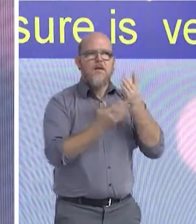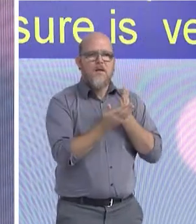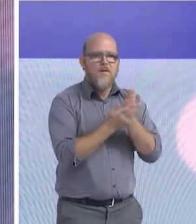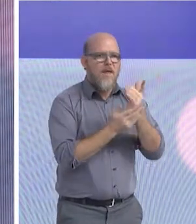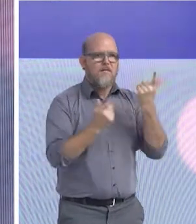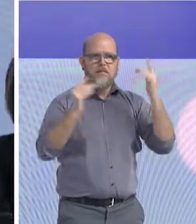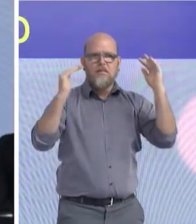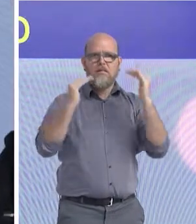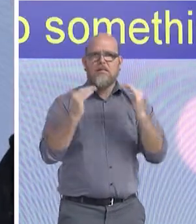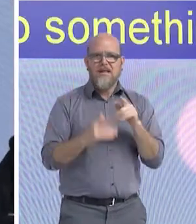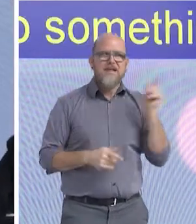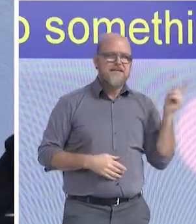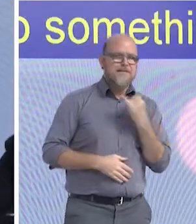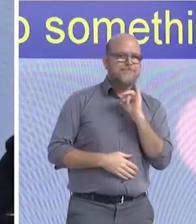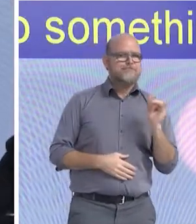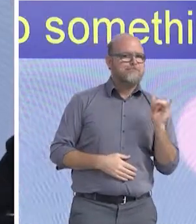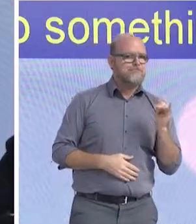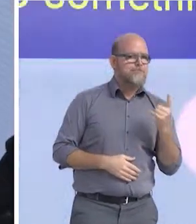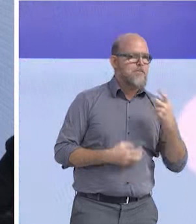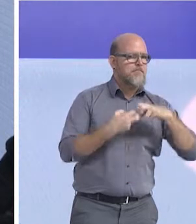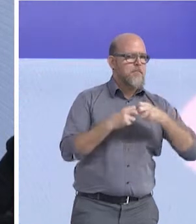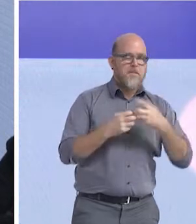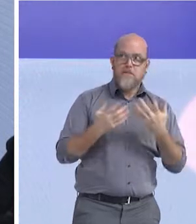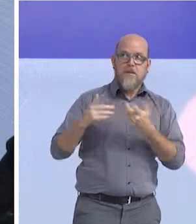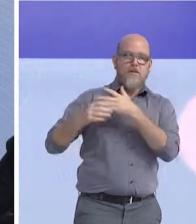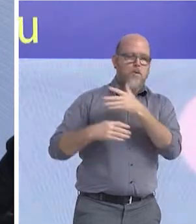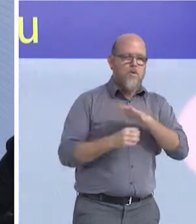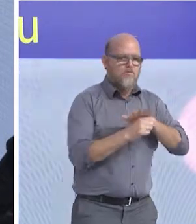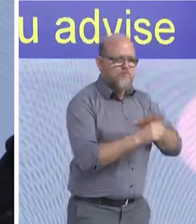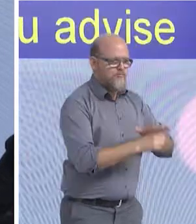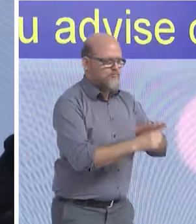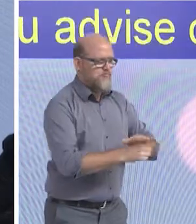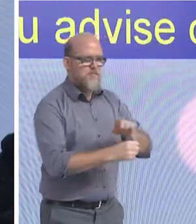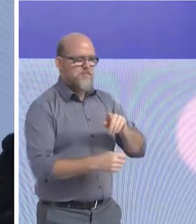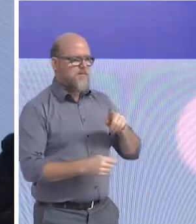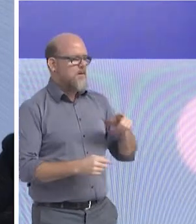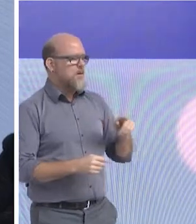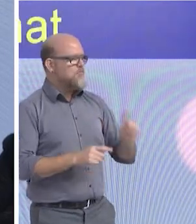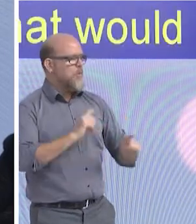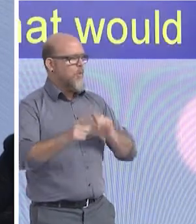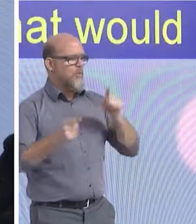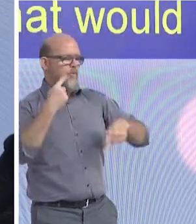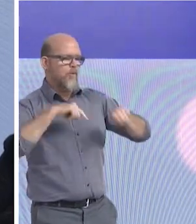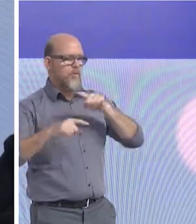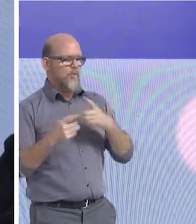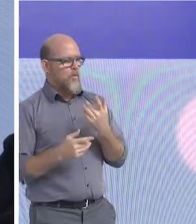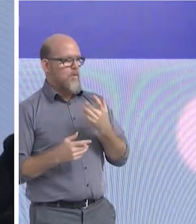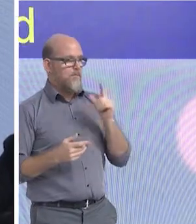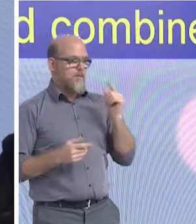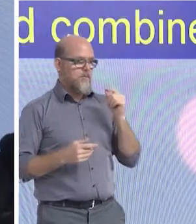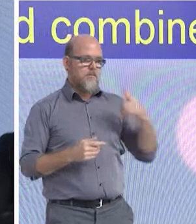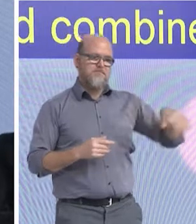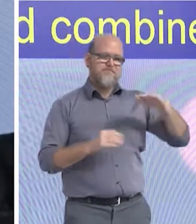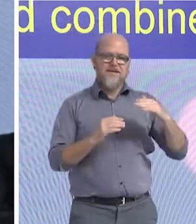Can you know, what would you advise our members here? What would you think? You said combined networks. How do we work together?